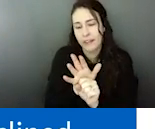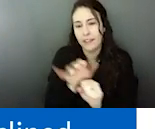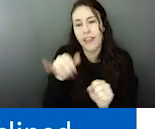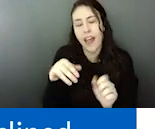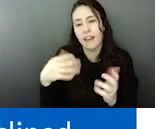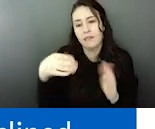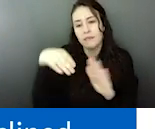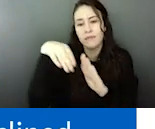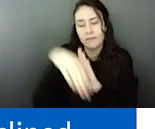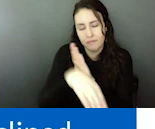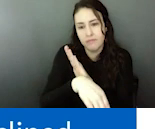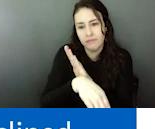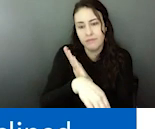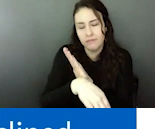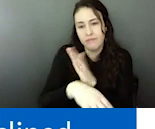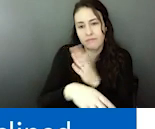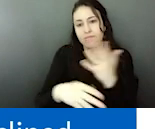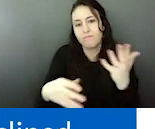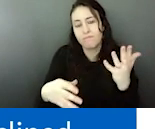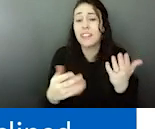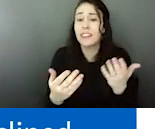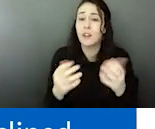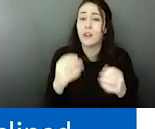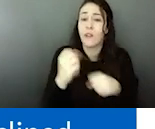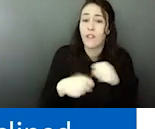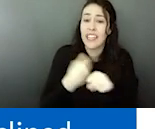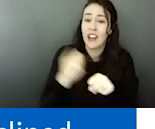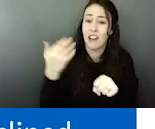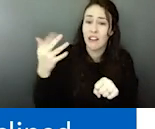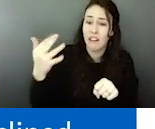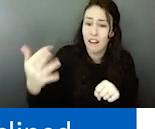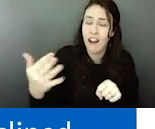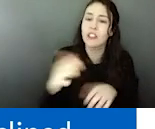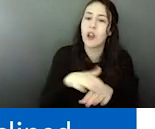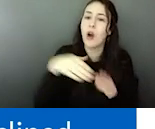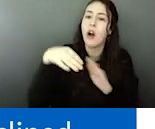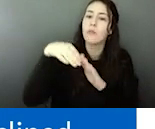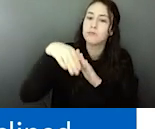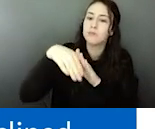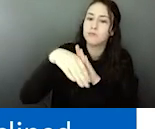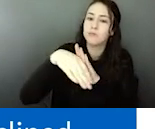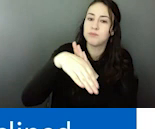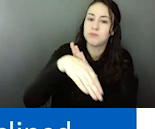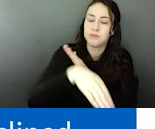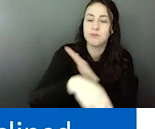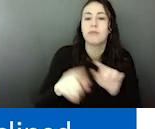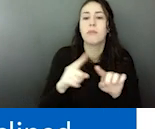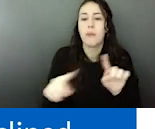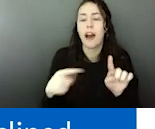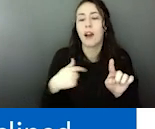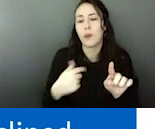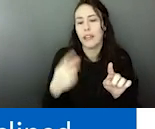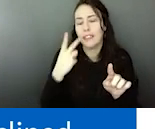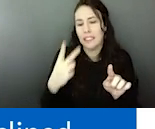think about the previous graph, there was a slow and steady decline. And we do know, looking at the demographic trends in California, it